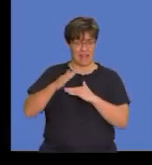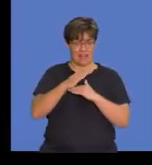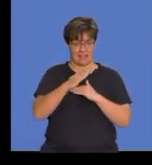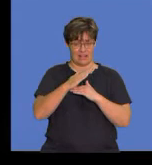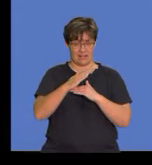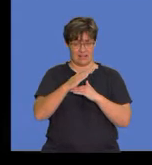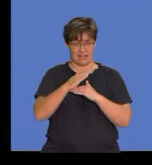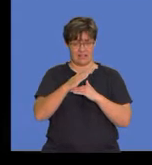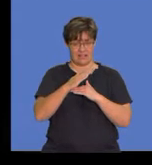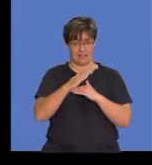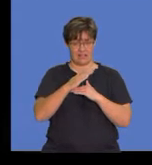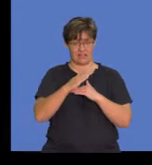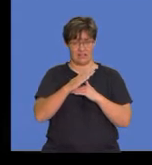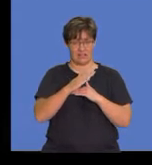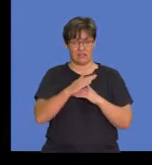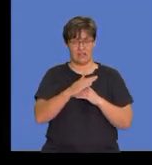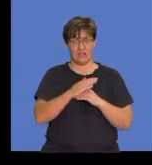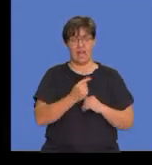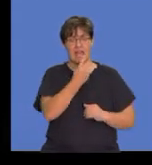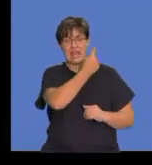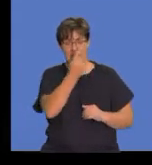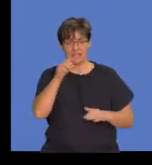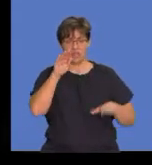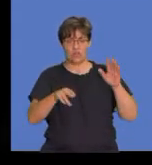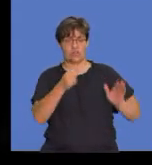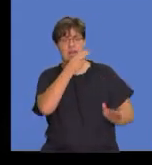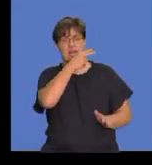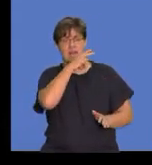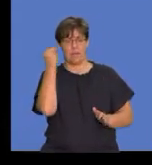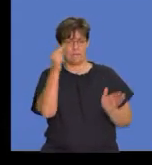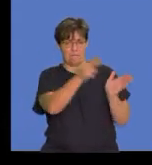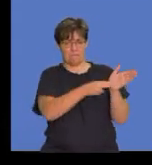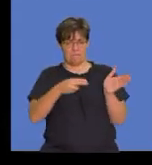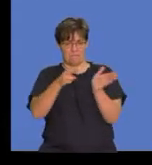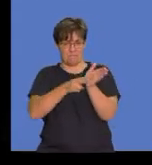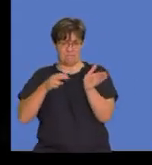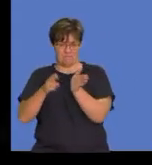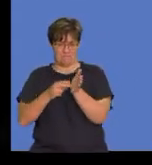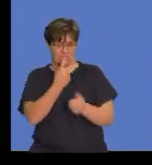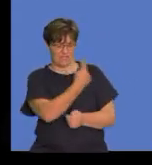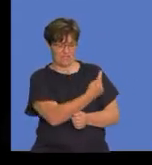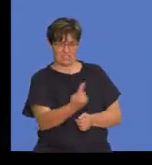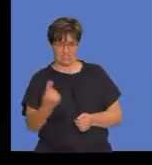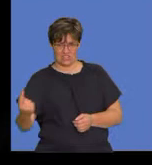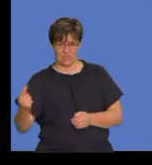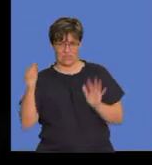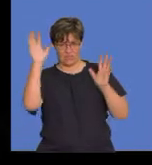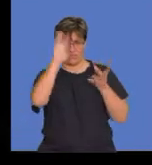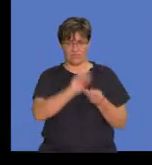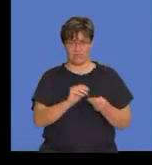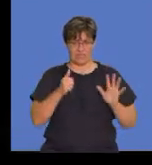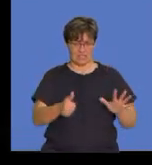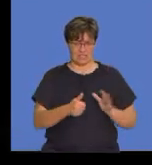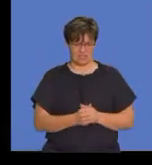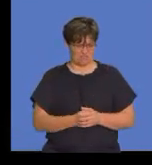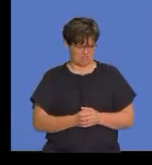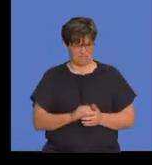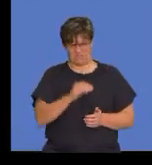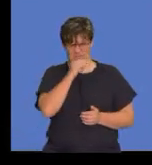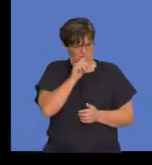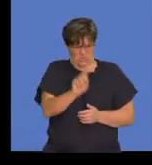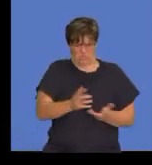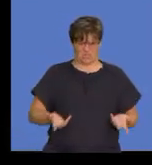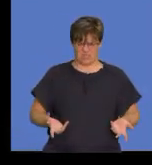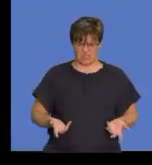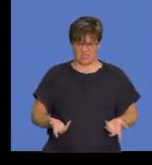angle, we name each ratio of the 6 ratios. What do I mean